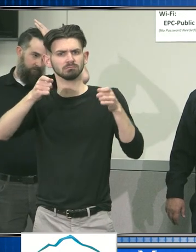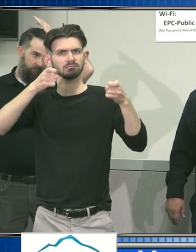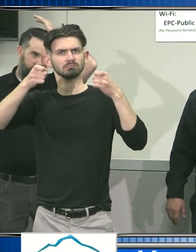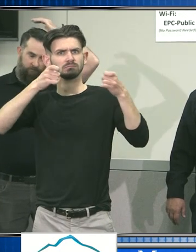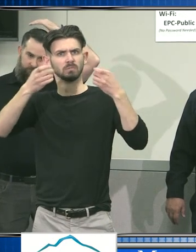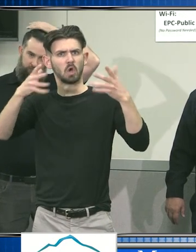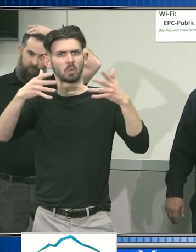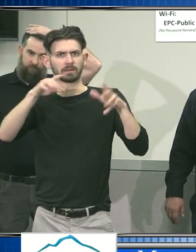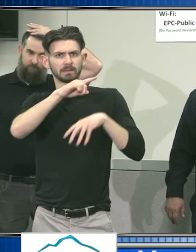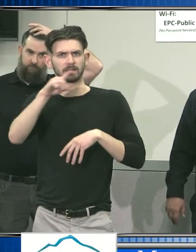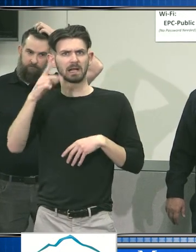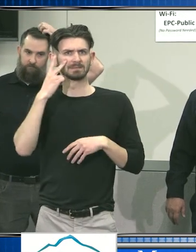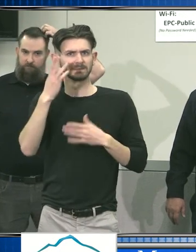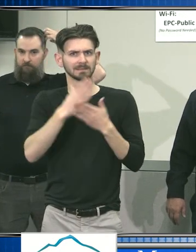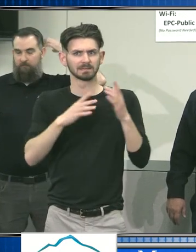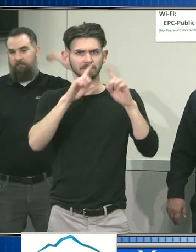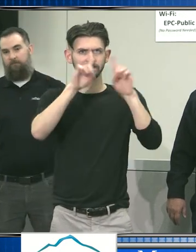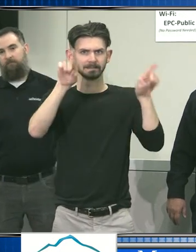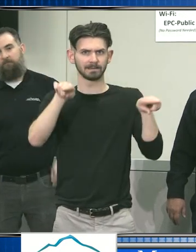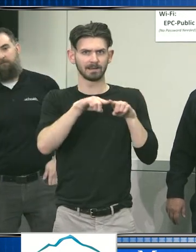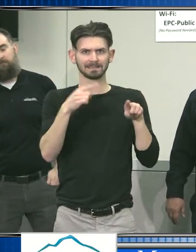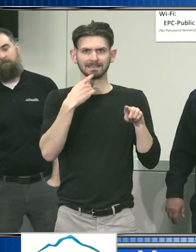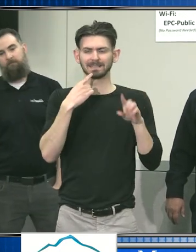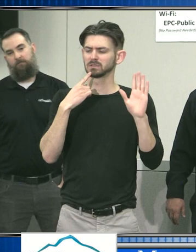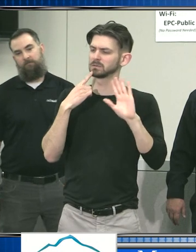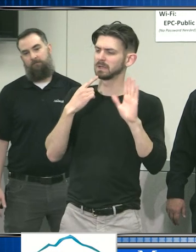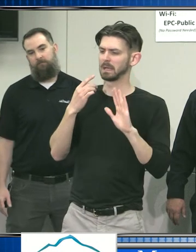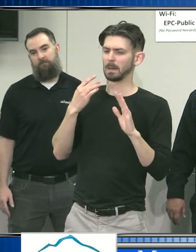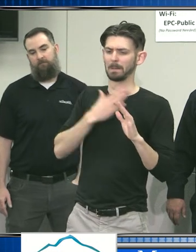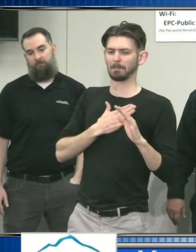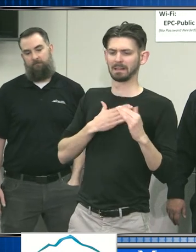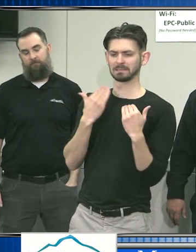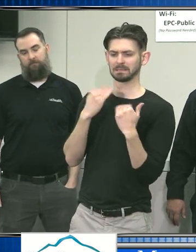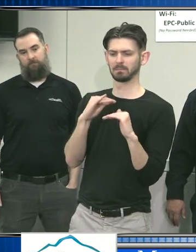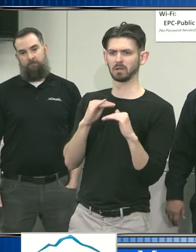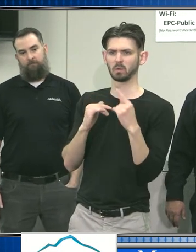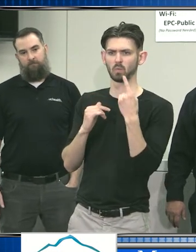signage, please only X number per customer, and that's what I would encourage.